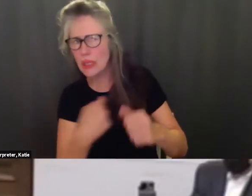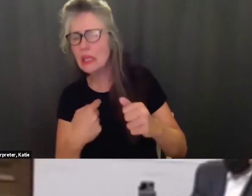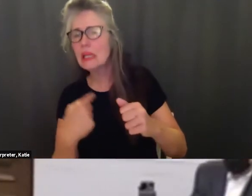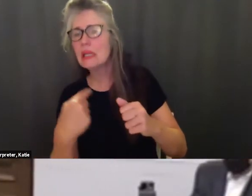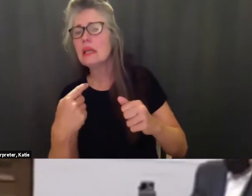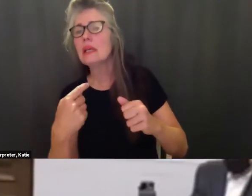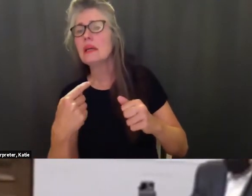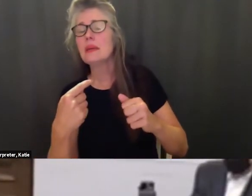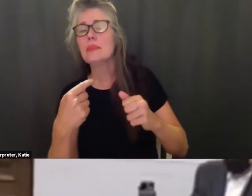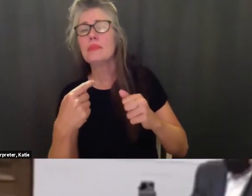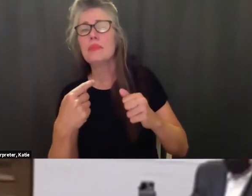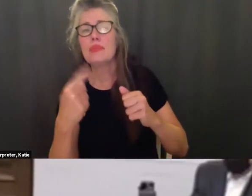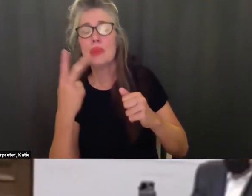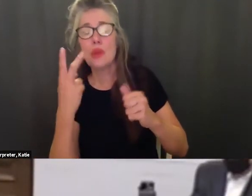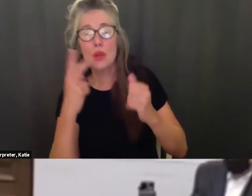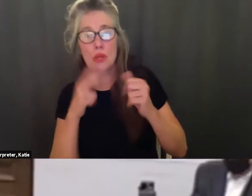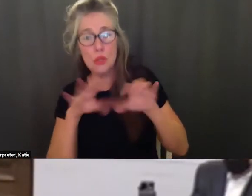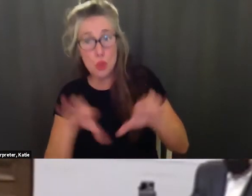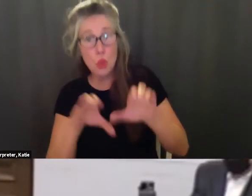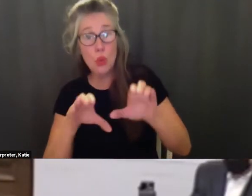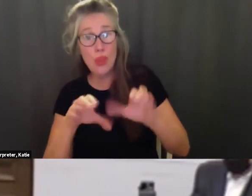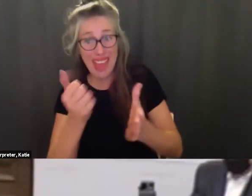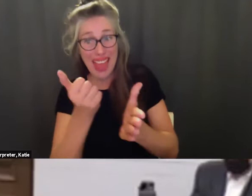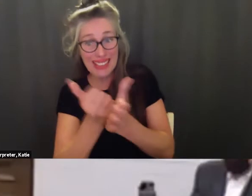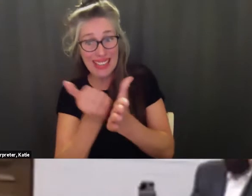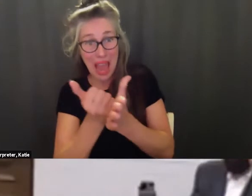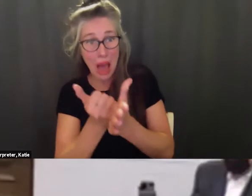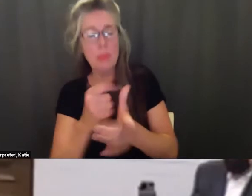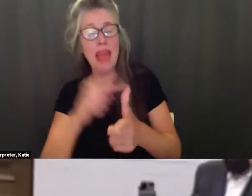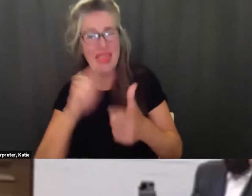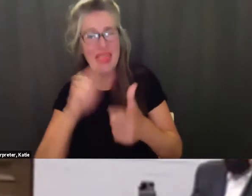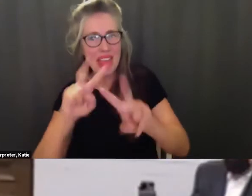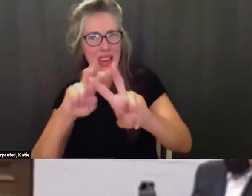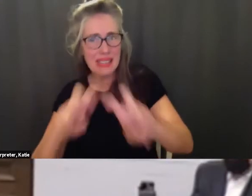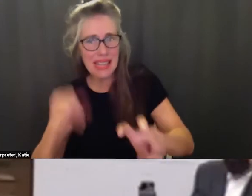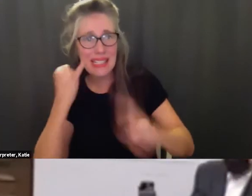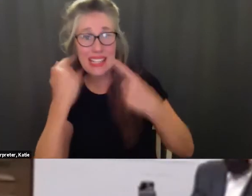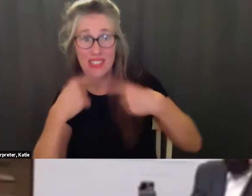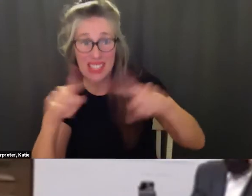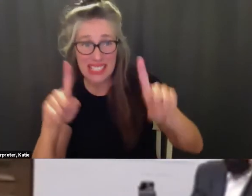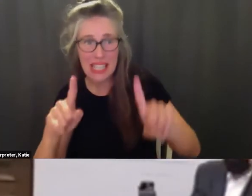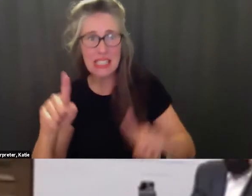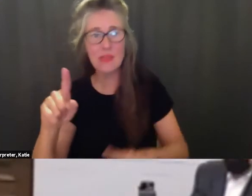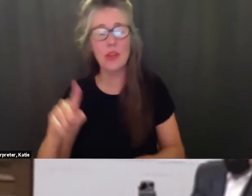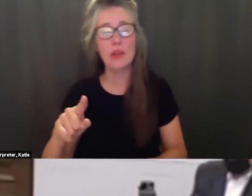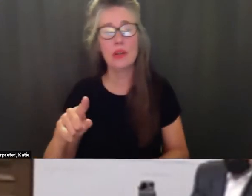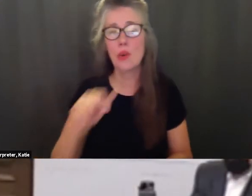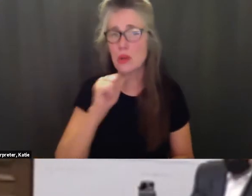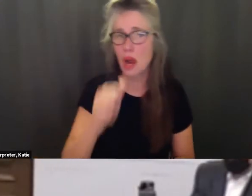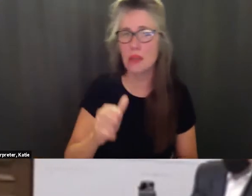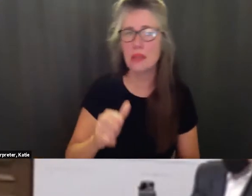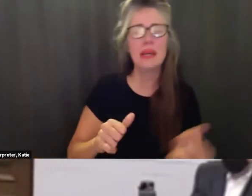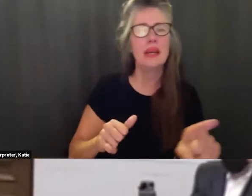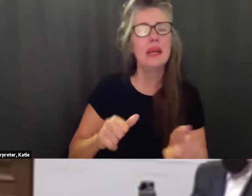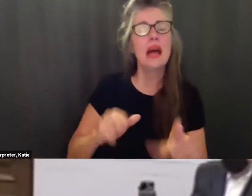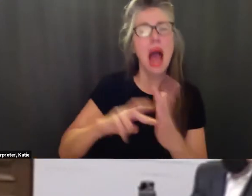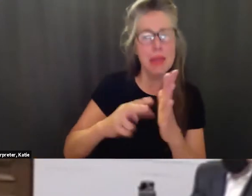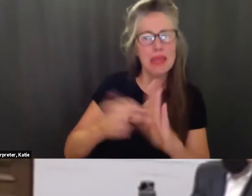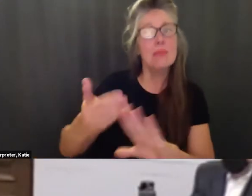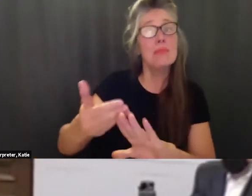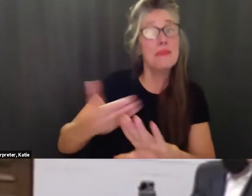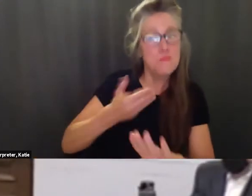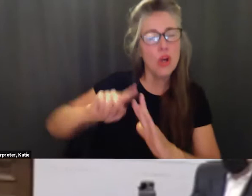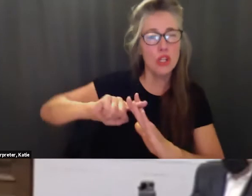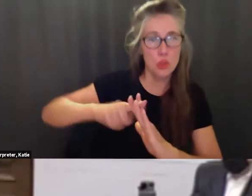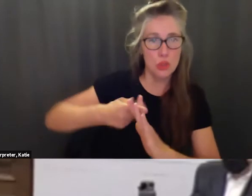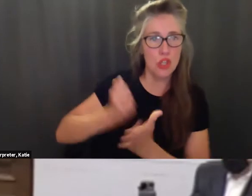necessary. For example, my wondering is, as a little bit as Ms. Moten was talking about, we